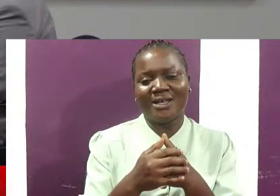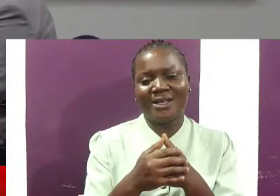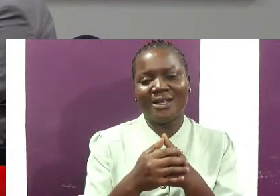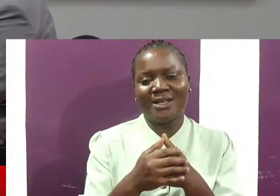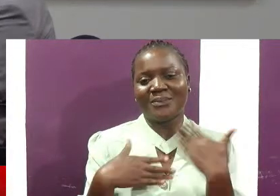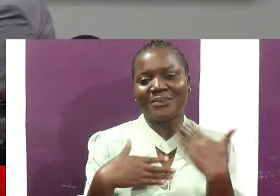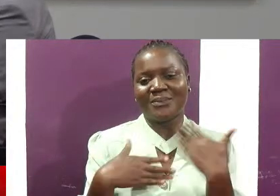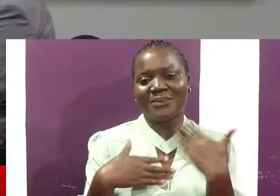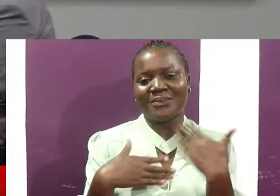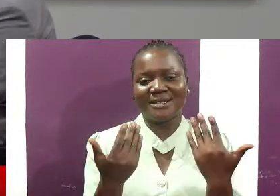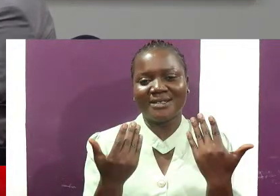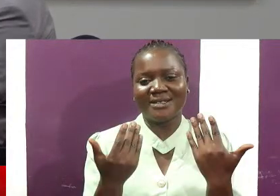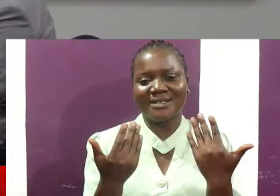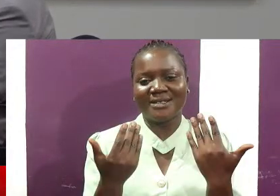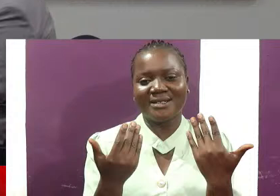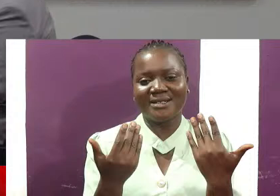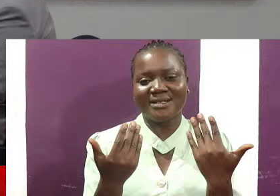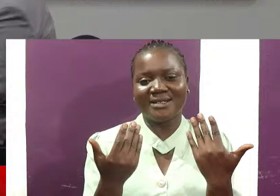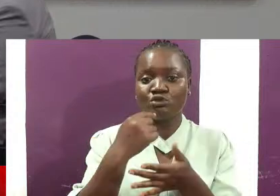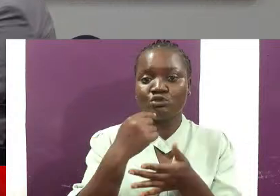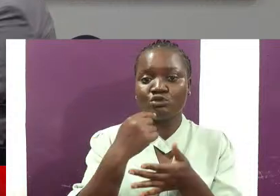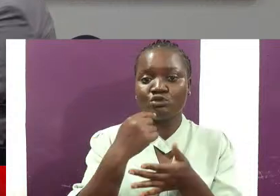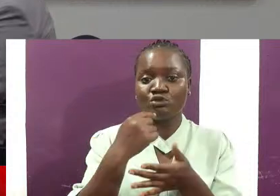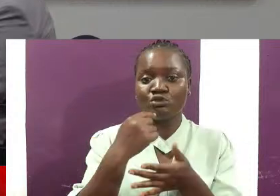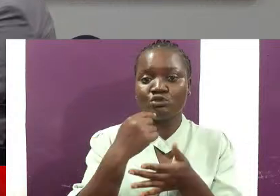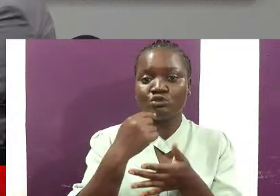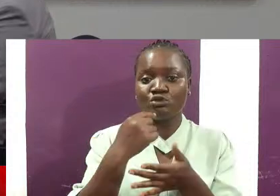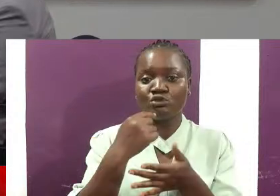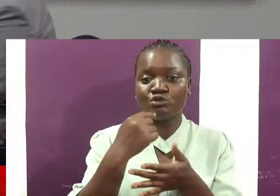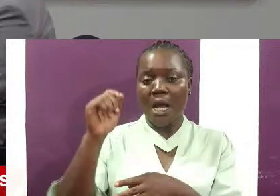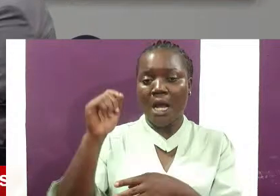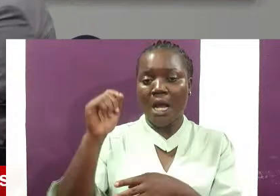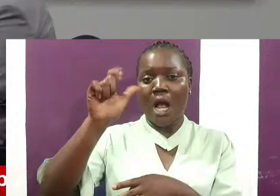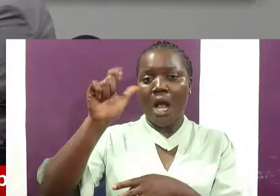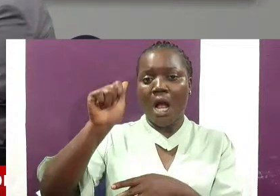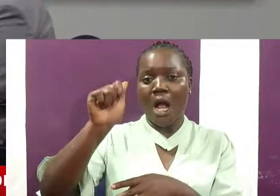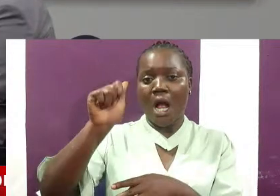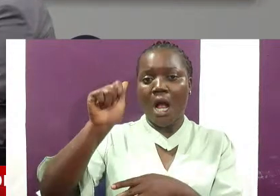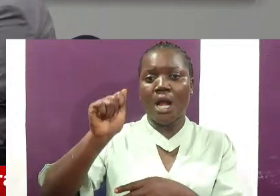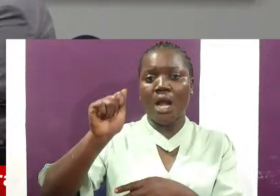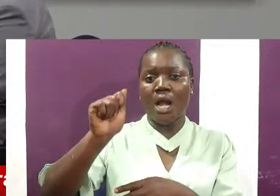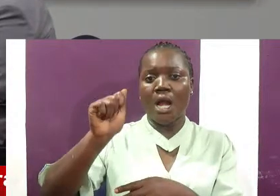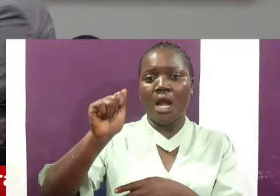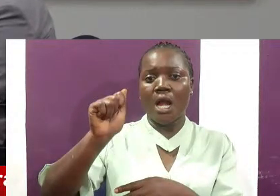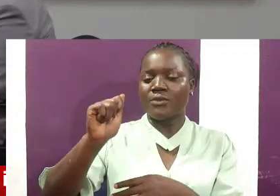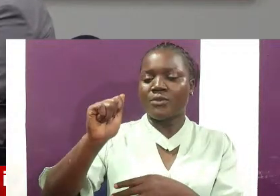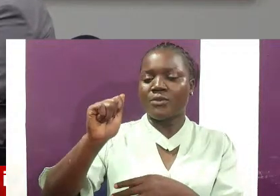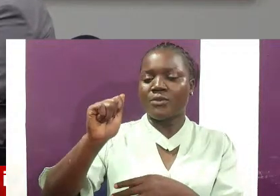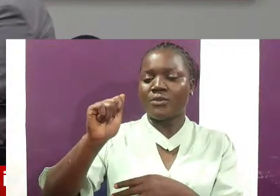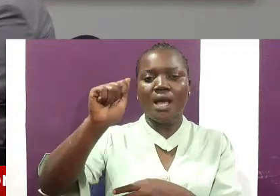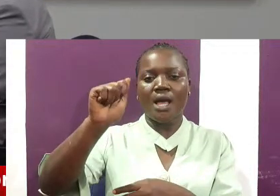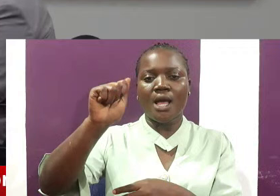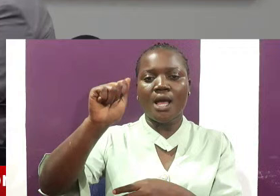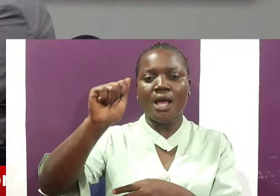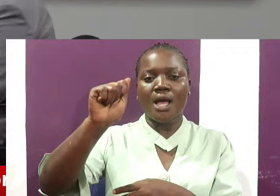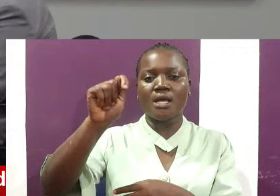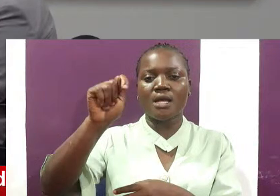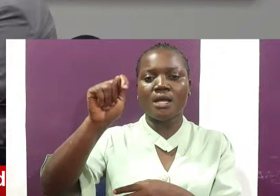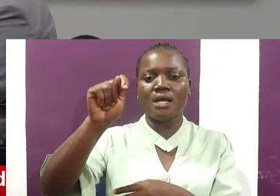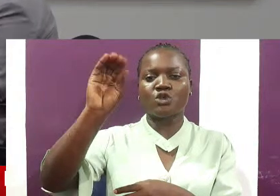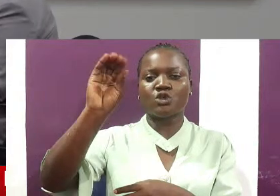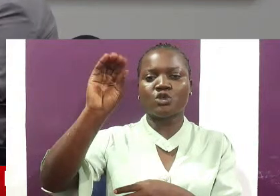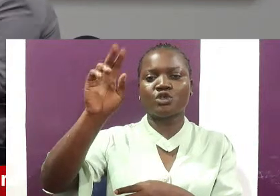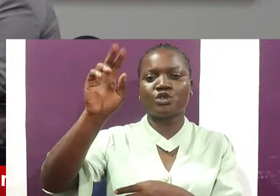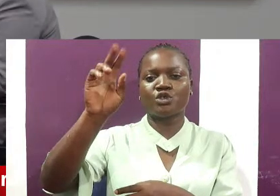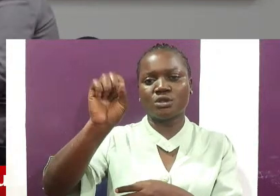mentioned Galatians. Mm-hmm. You mentioned, I think, Ephesians. You mentioned other books in the